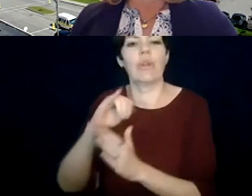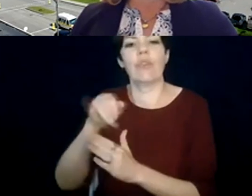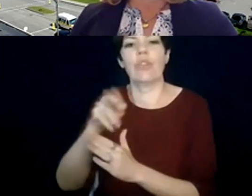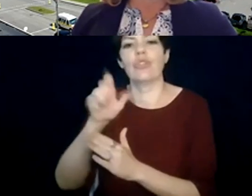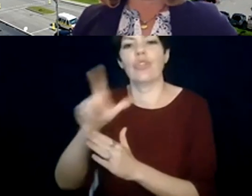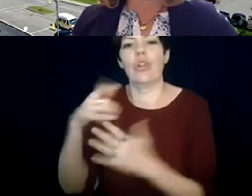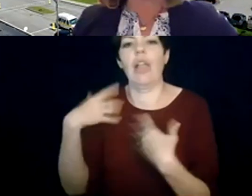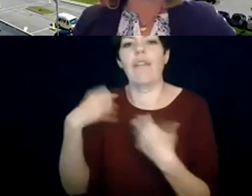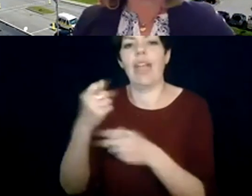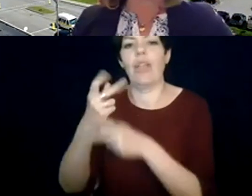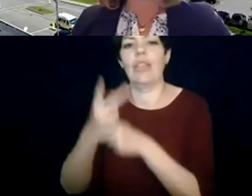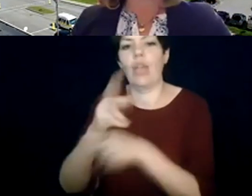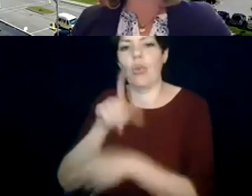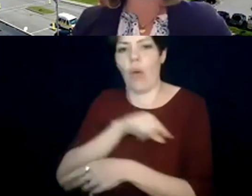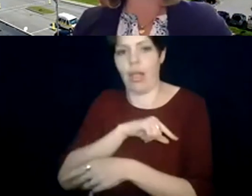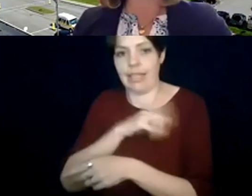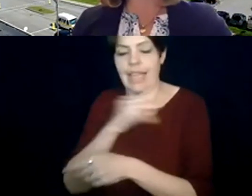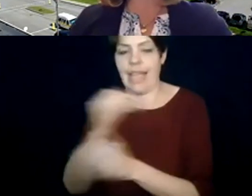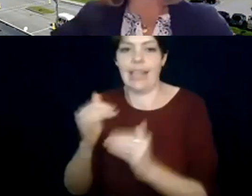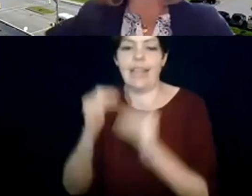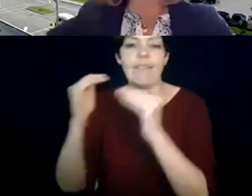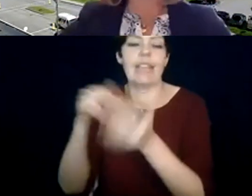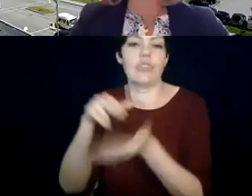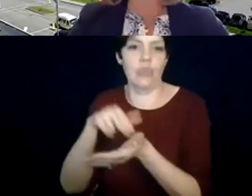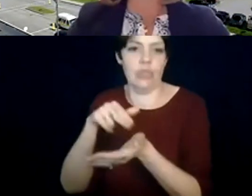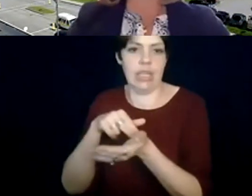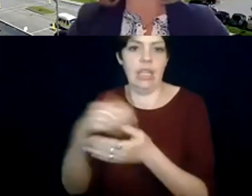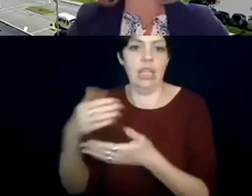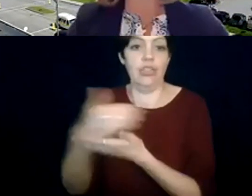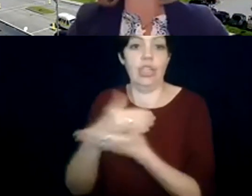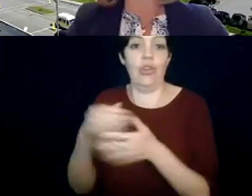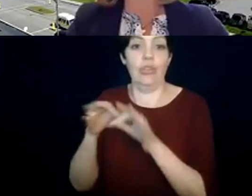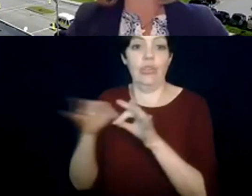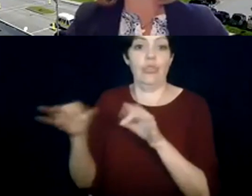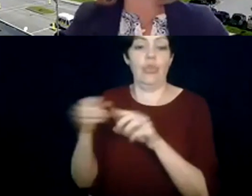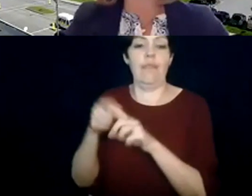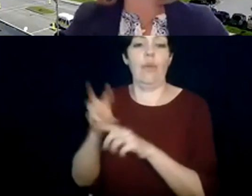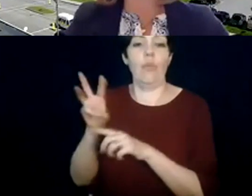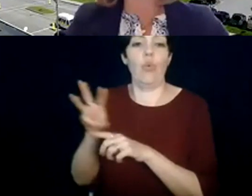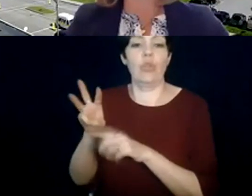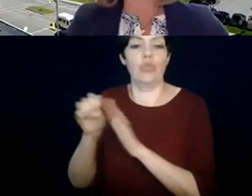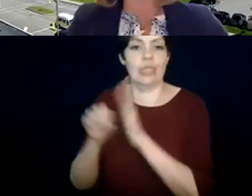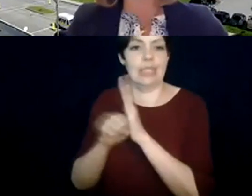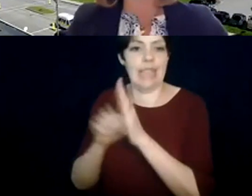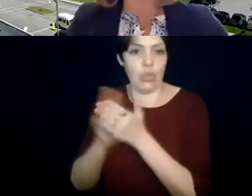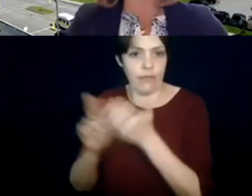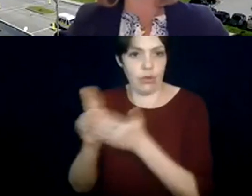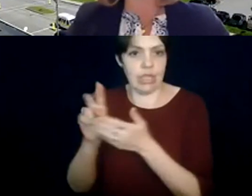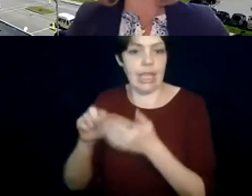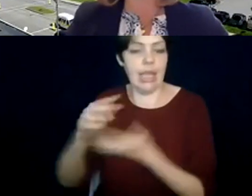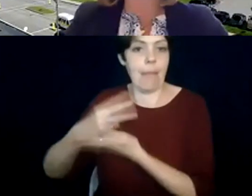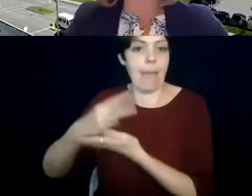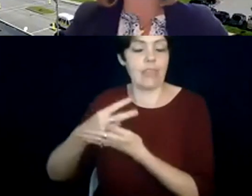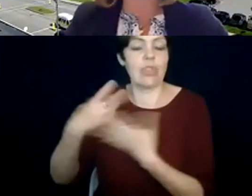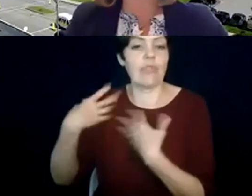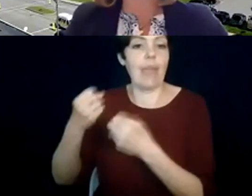Journal of Advanced Nursing. Lisa earned her Bachelor of Science in Nursing at Worcester State University, a master's degree in health administration